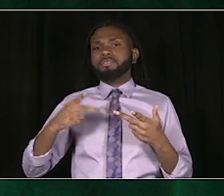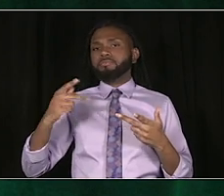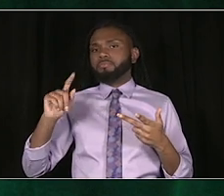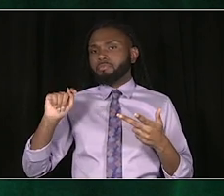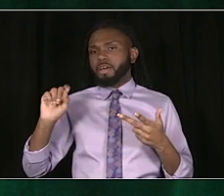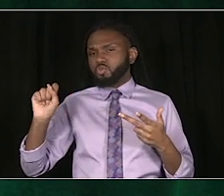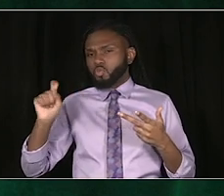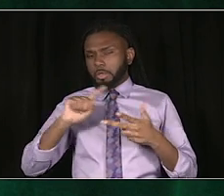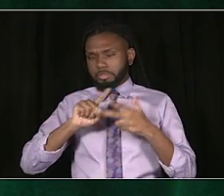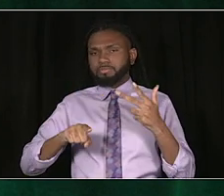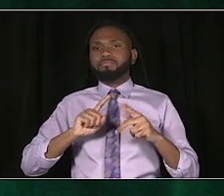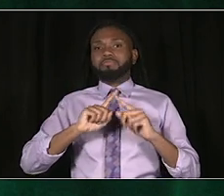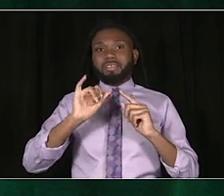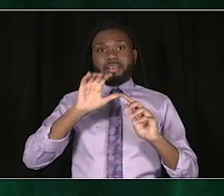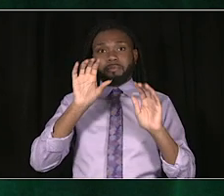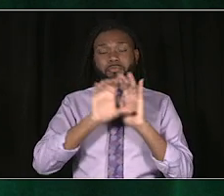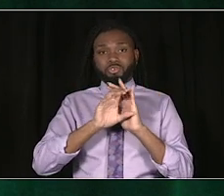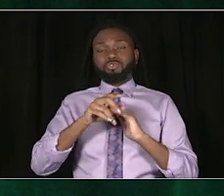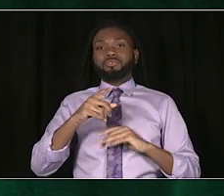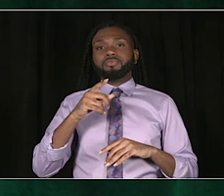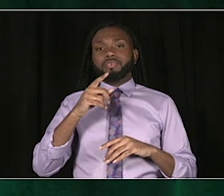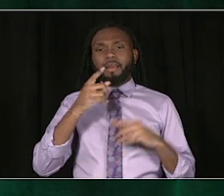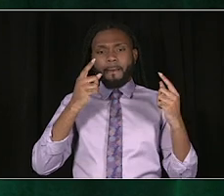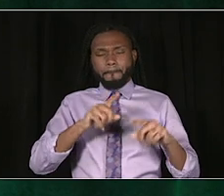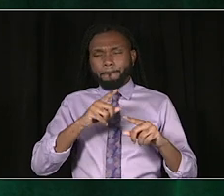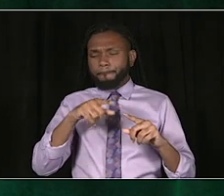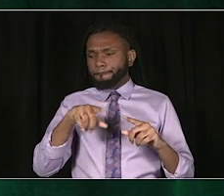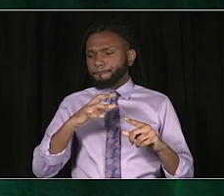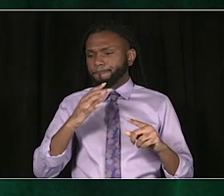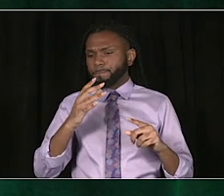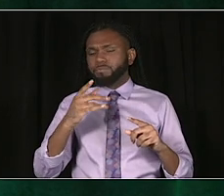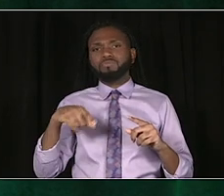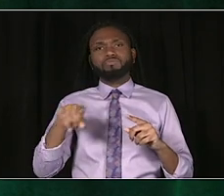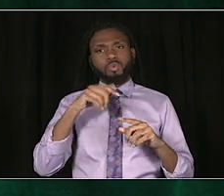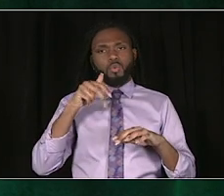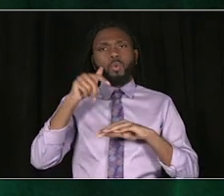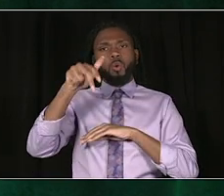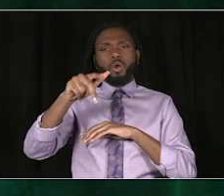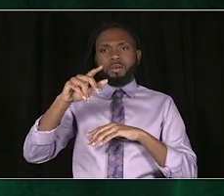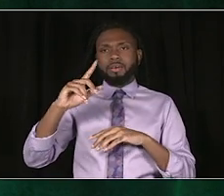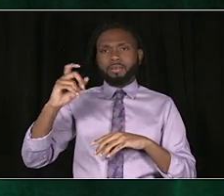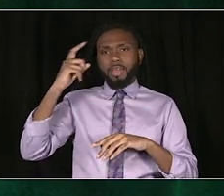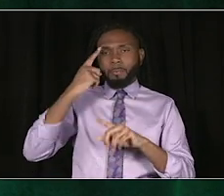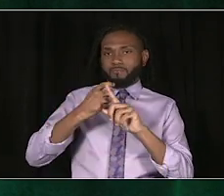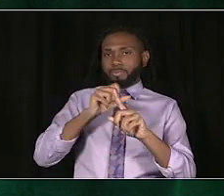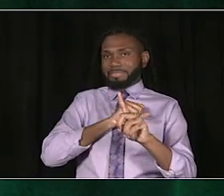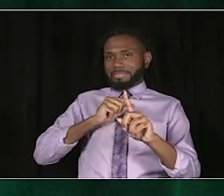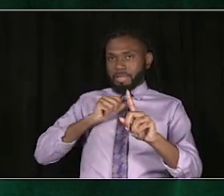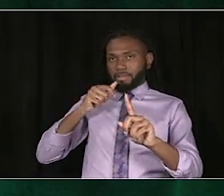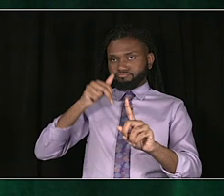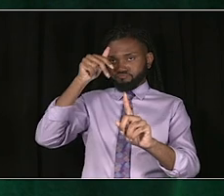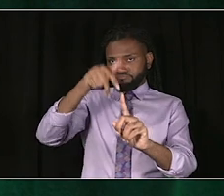picture was really, they were crossing to the Capitol, to the Senate side, and what they were